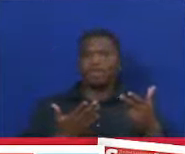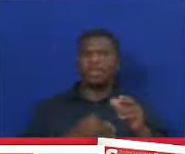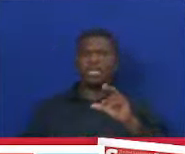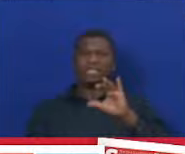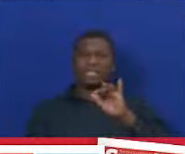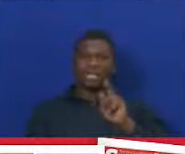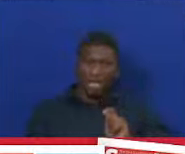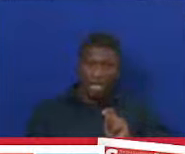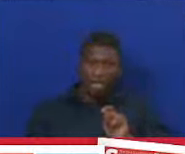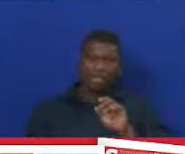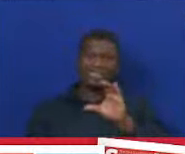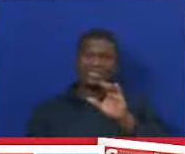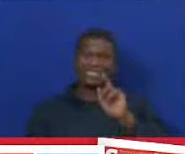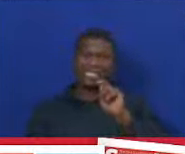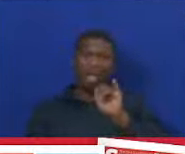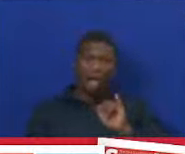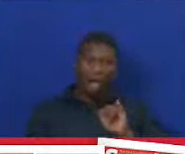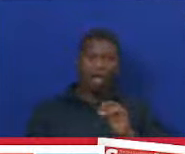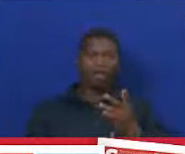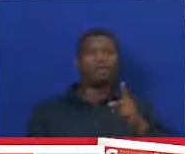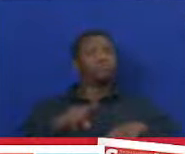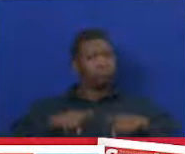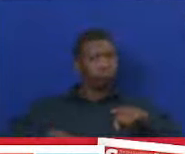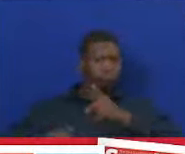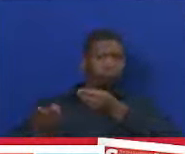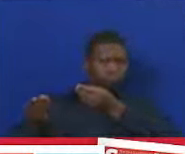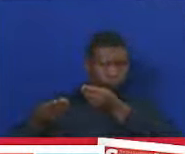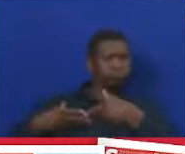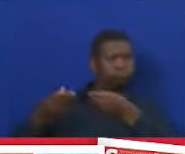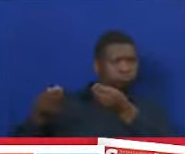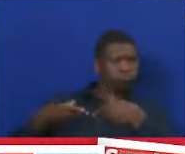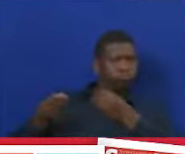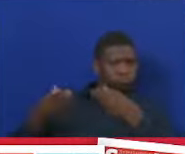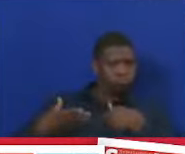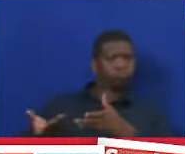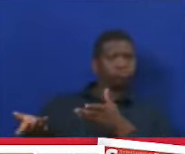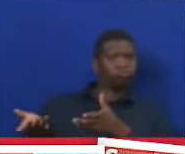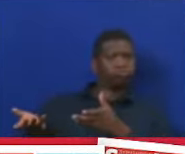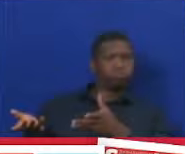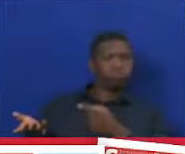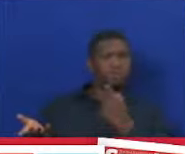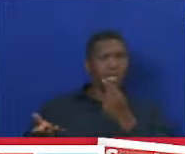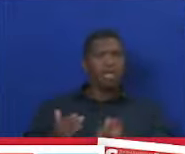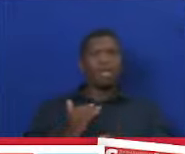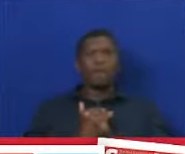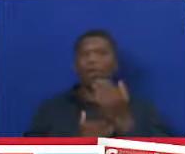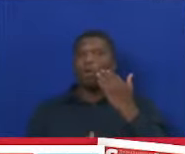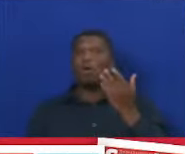and he indicated that that was in the past, as now he is a businessman.